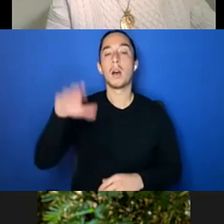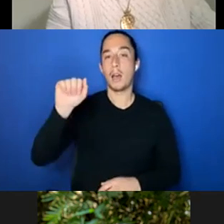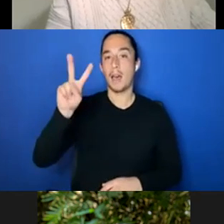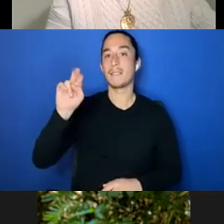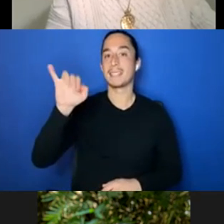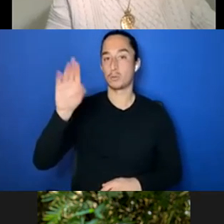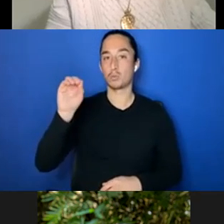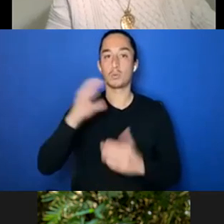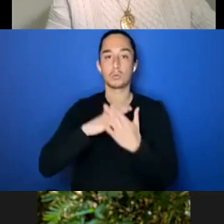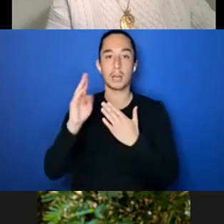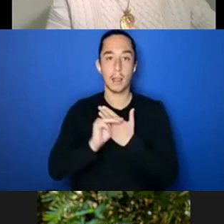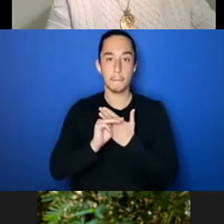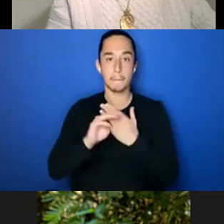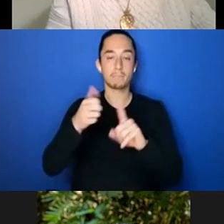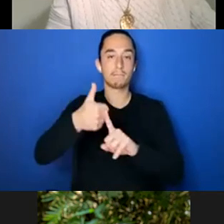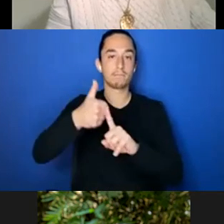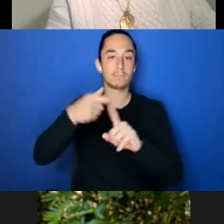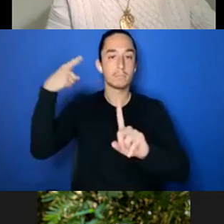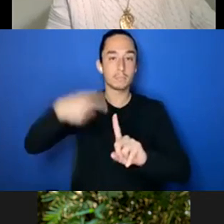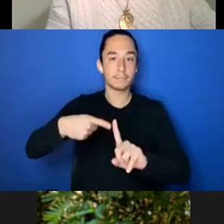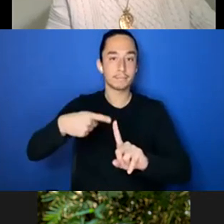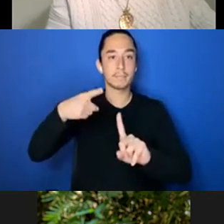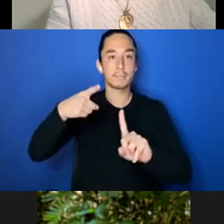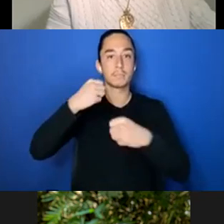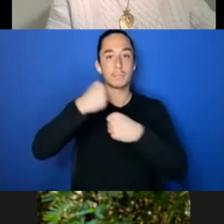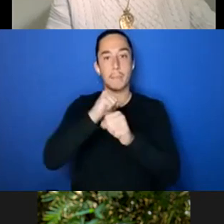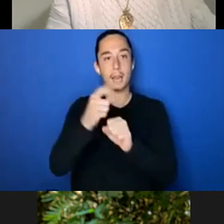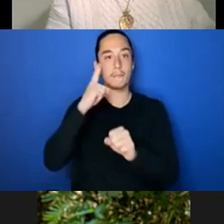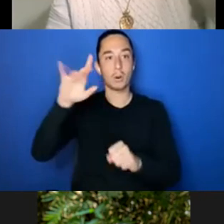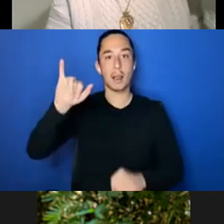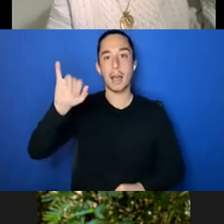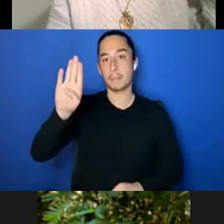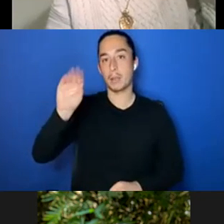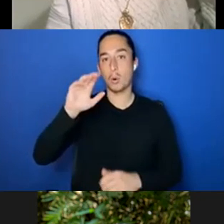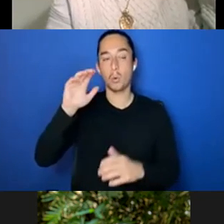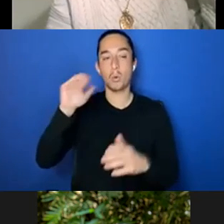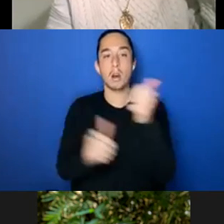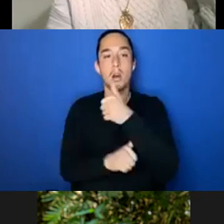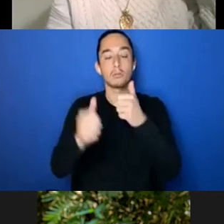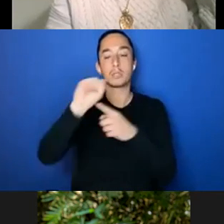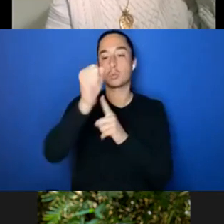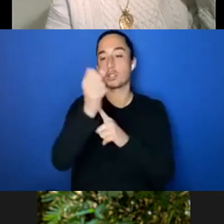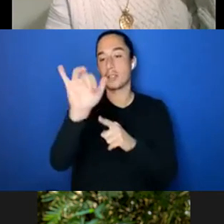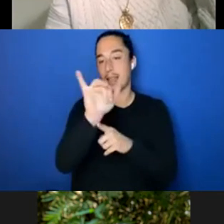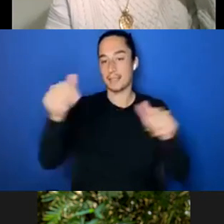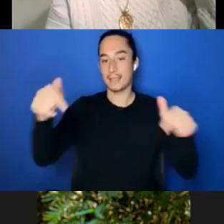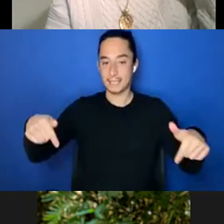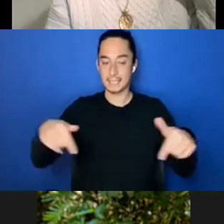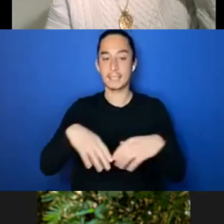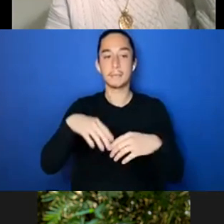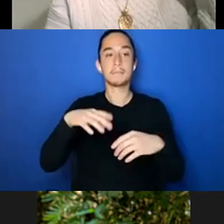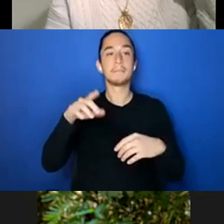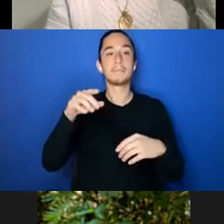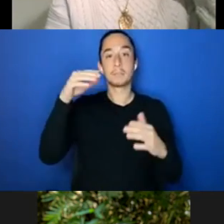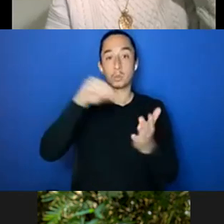curriculum is specifically created for IBO under circumstances like this, where they have